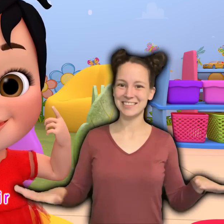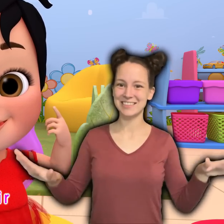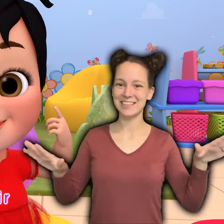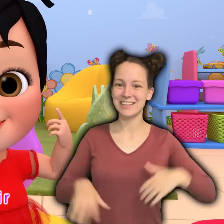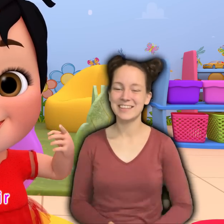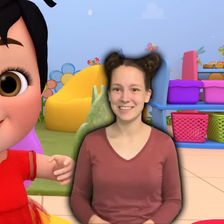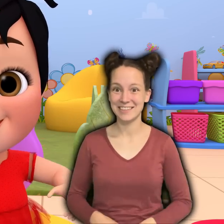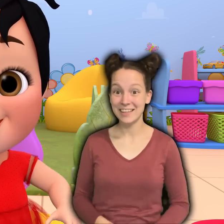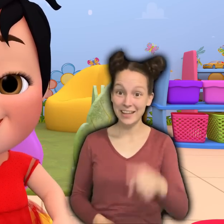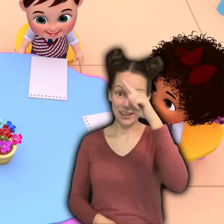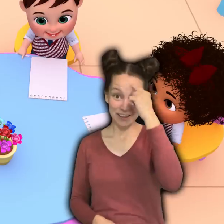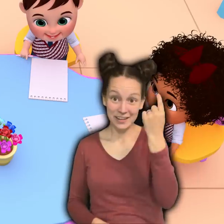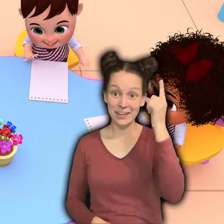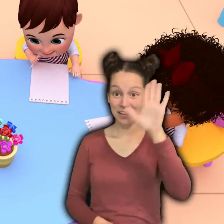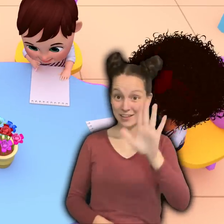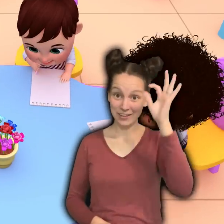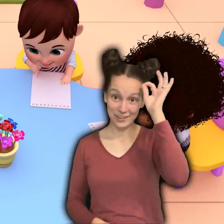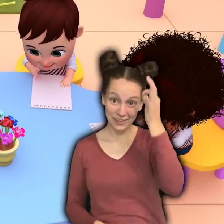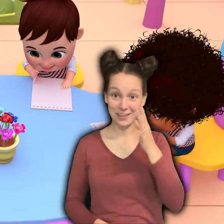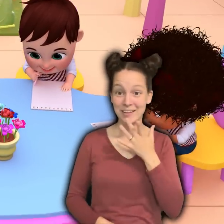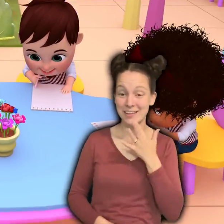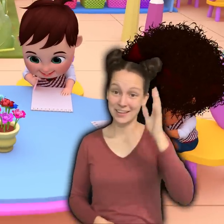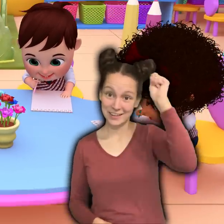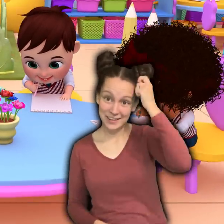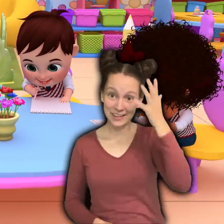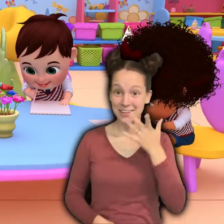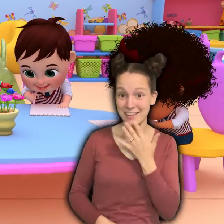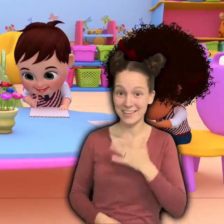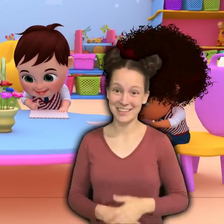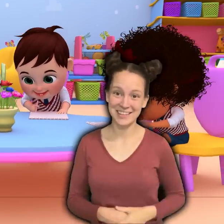the color of your hair off your hair